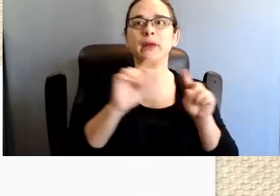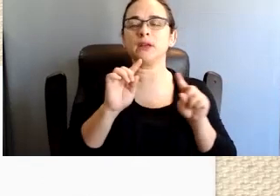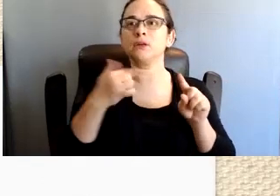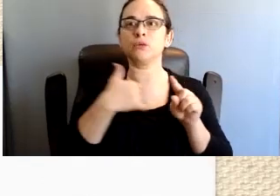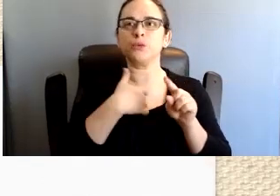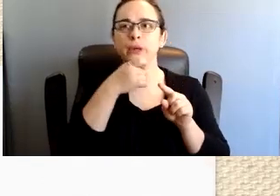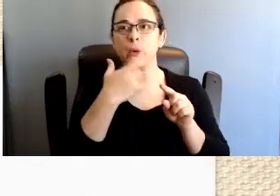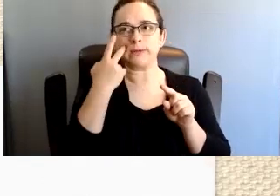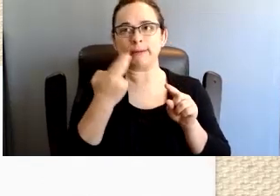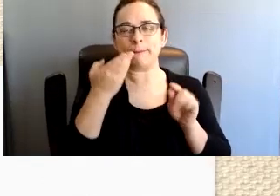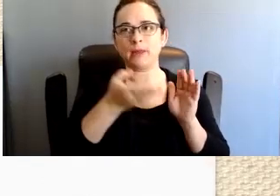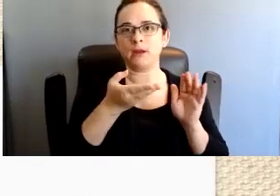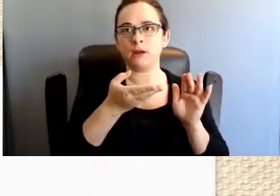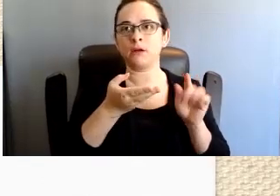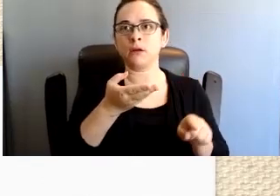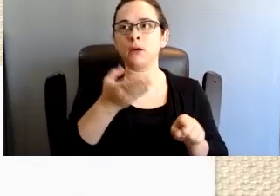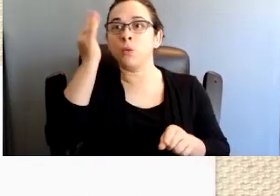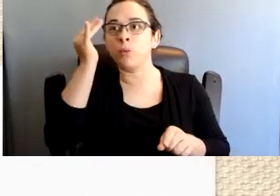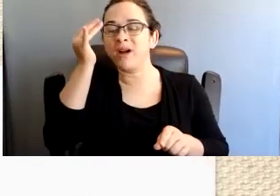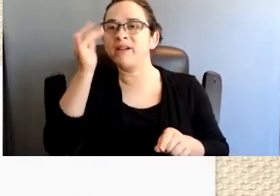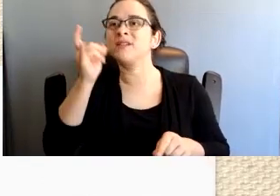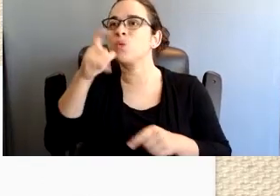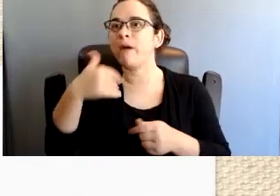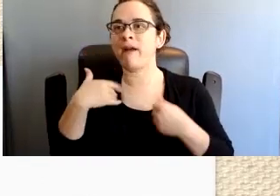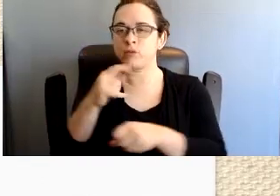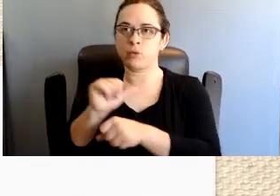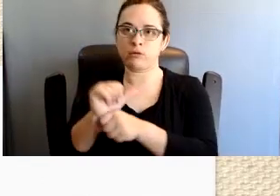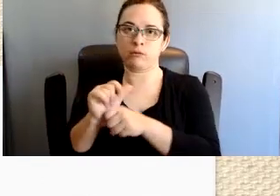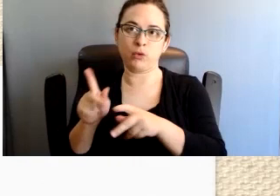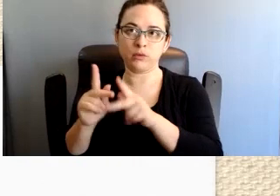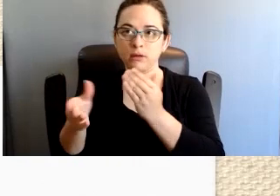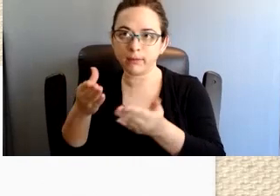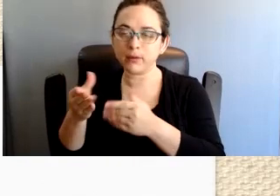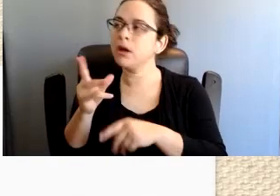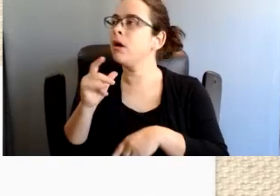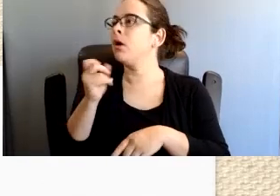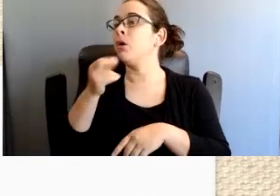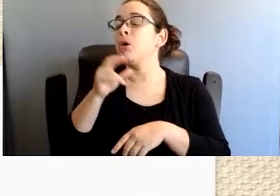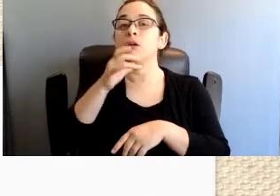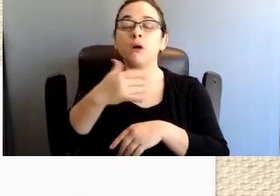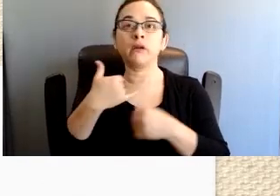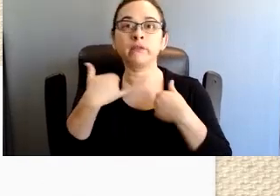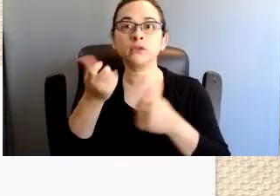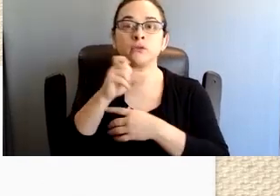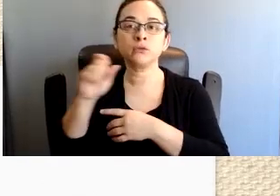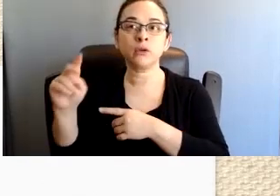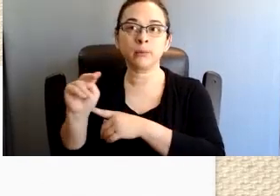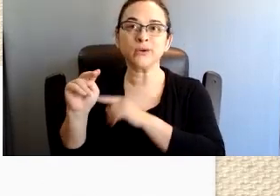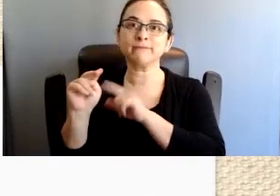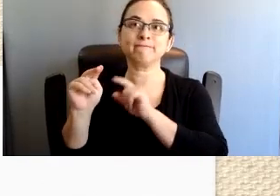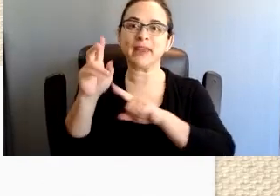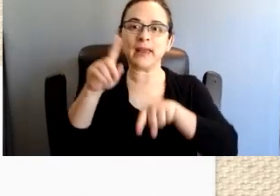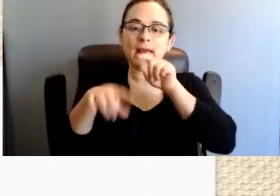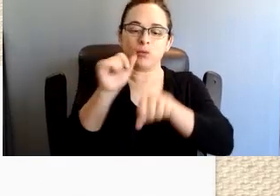Why? Because a lot of the time, because of the lack of social security or work permit, it not allows them to work in there. Okay, another